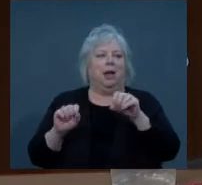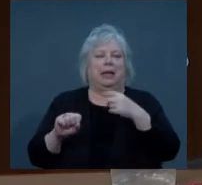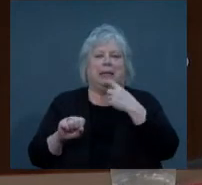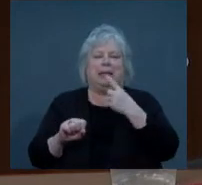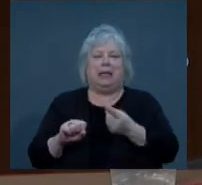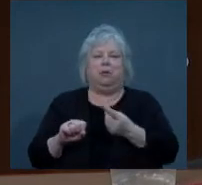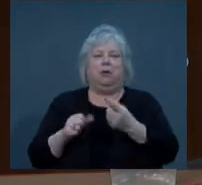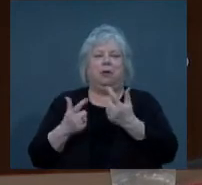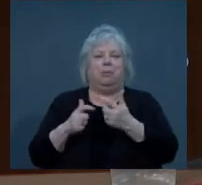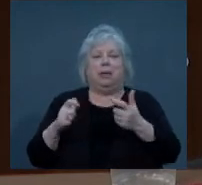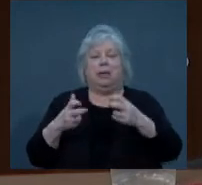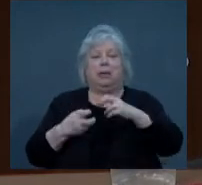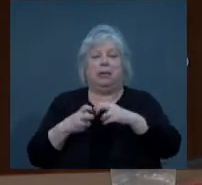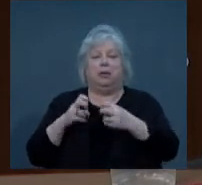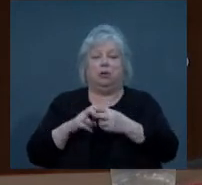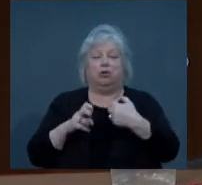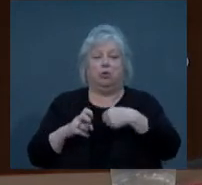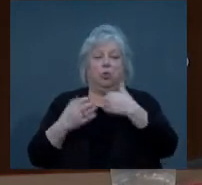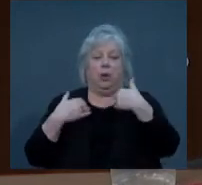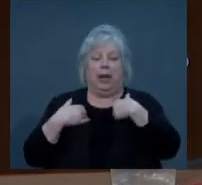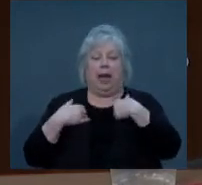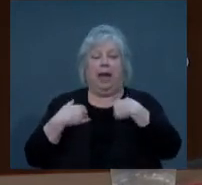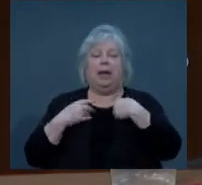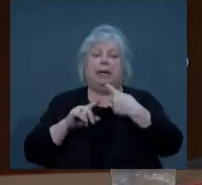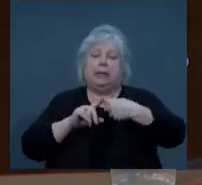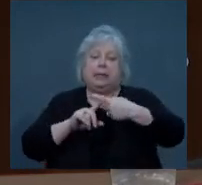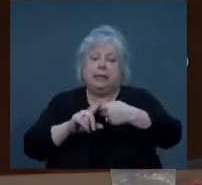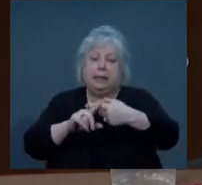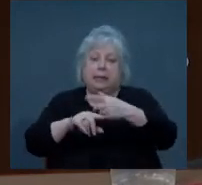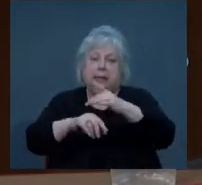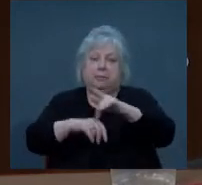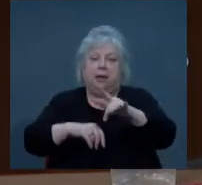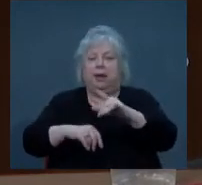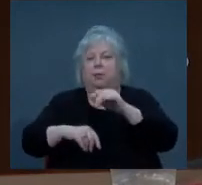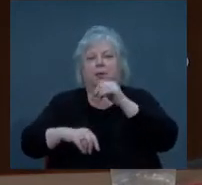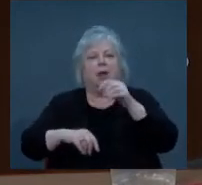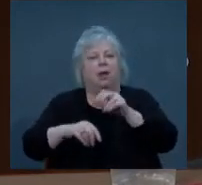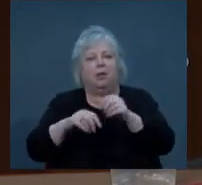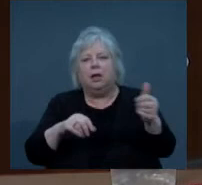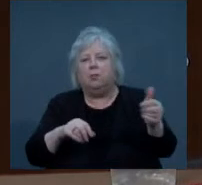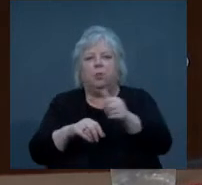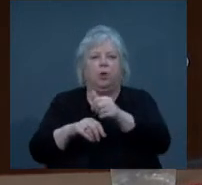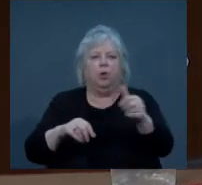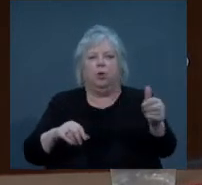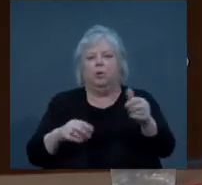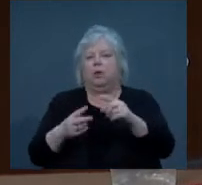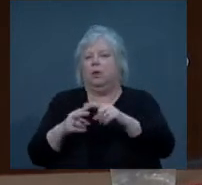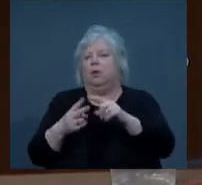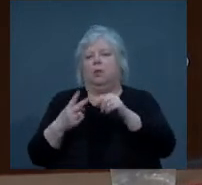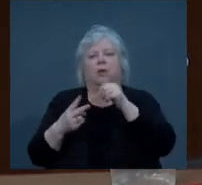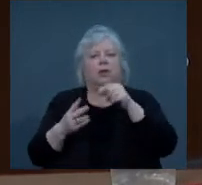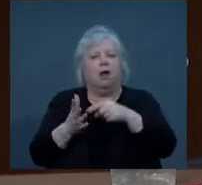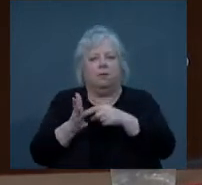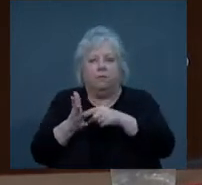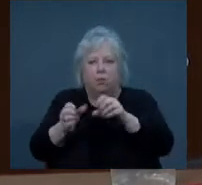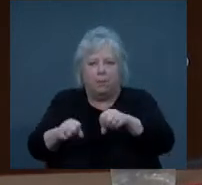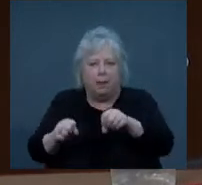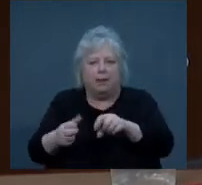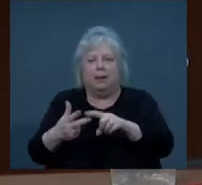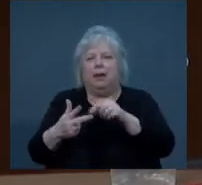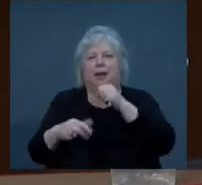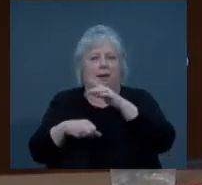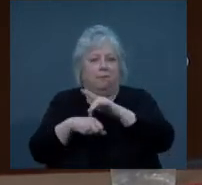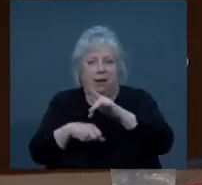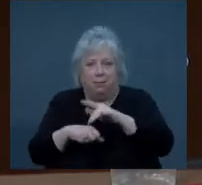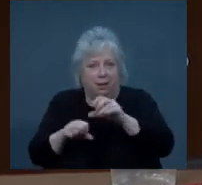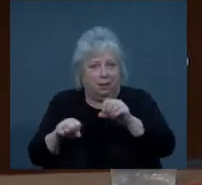the biggest issue that we had in leasing space downtown, it was not the commute, it was not affordability, and it certainly wasn't